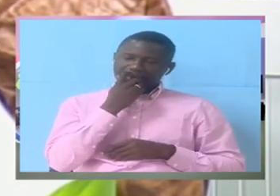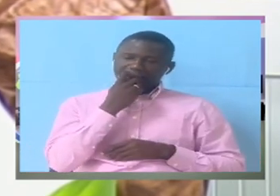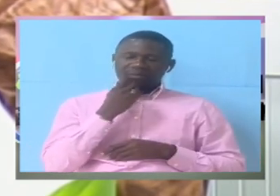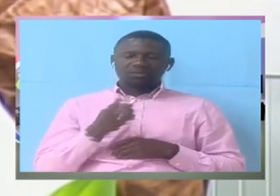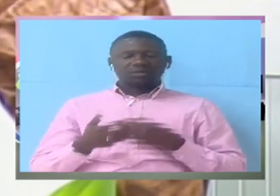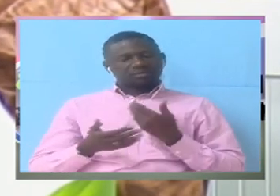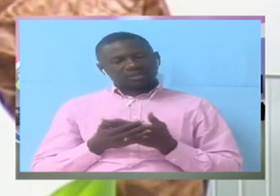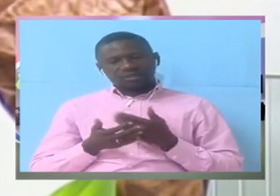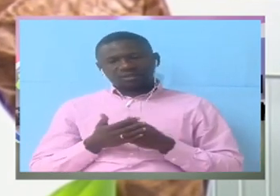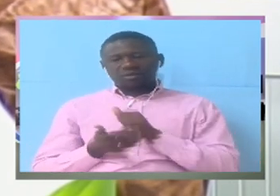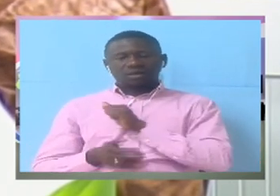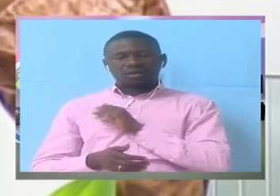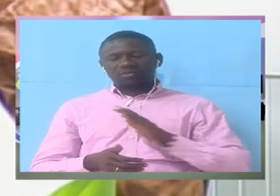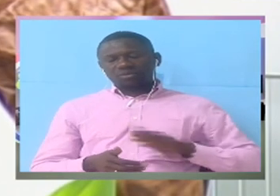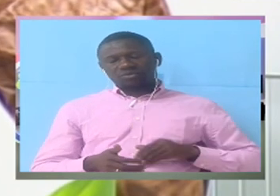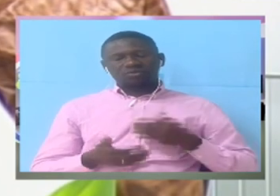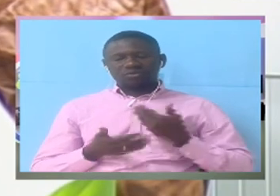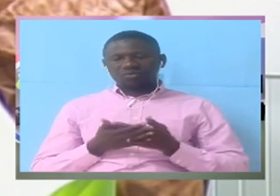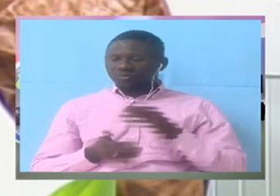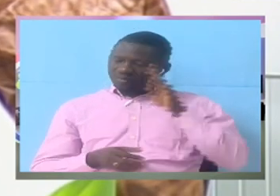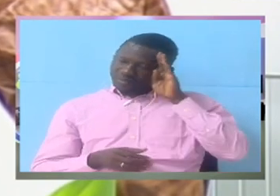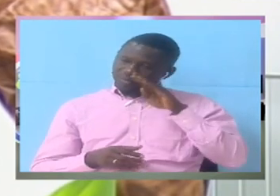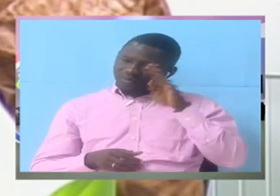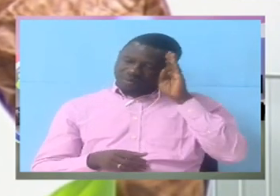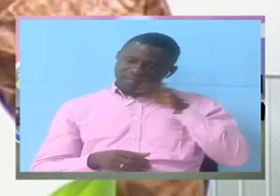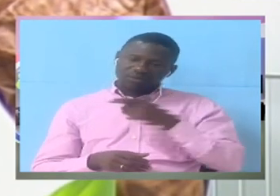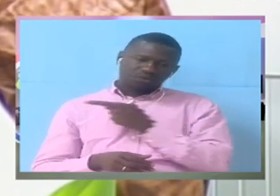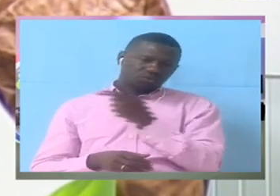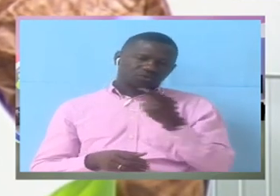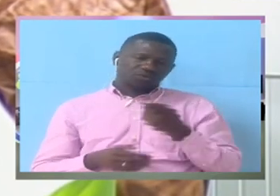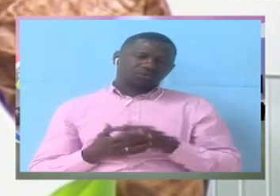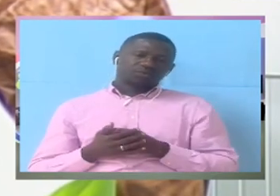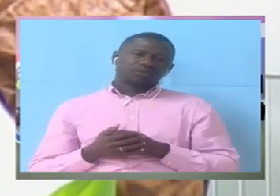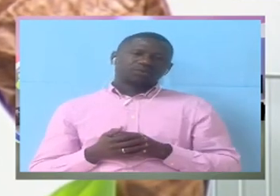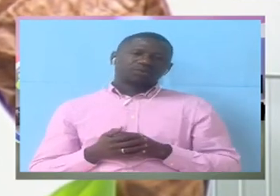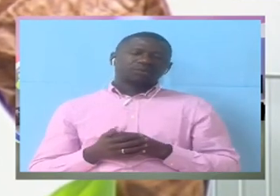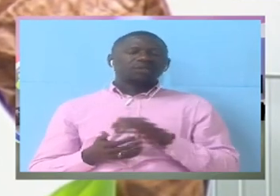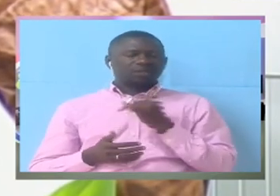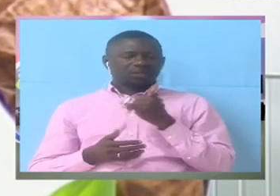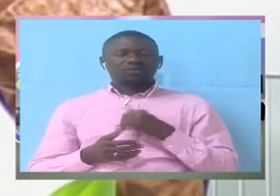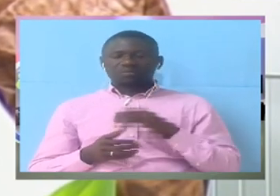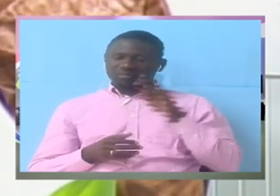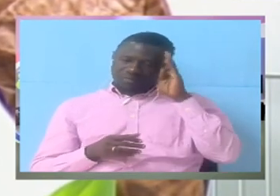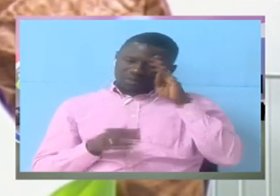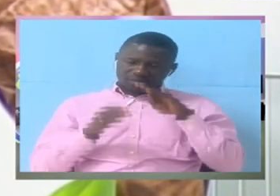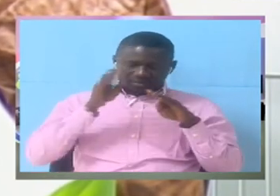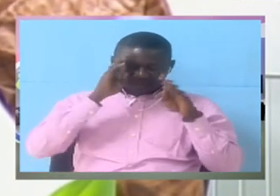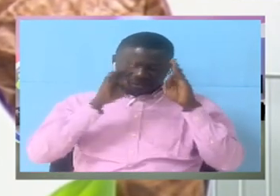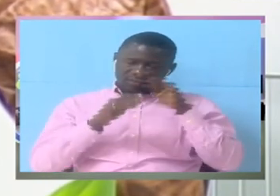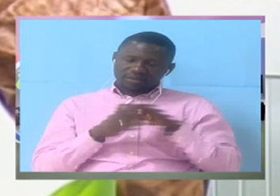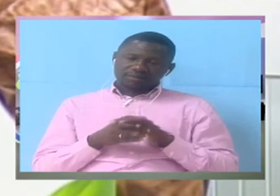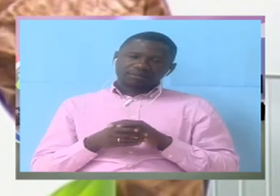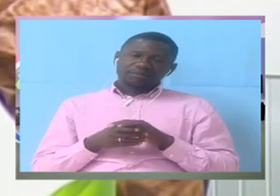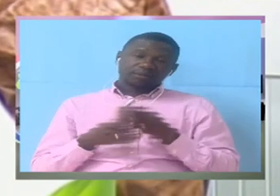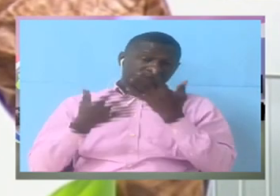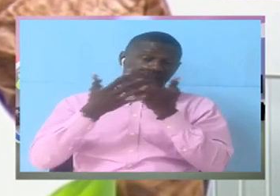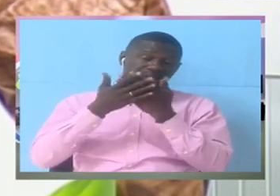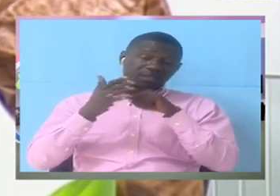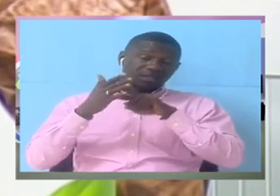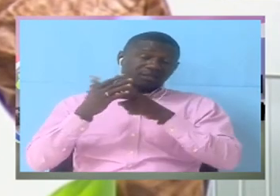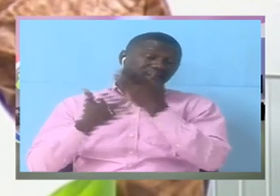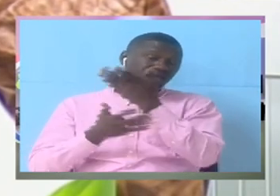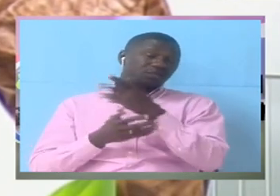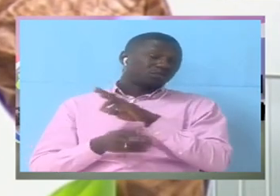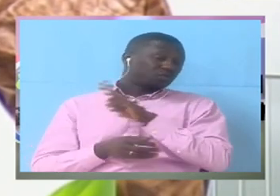activities. So I appeal on their behalf, let him pardon them. Please let him pardon them.